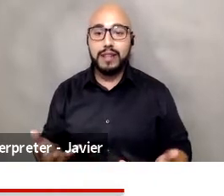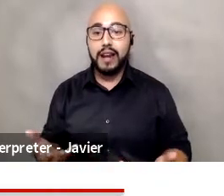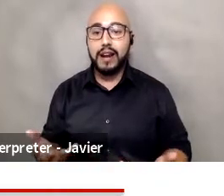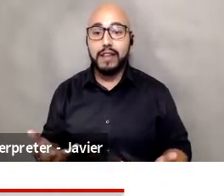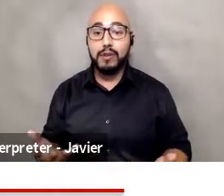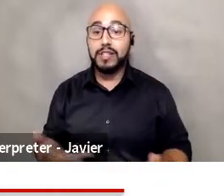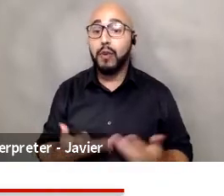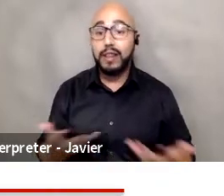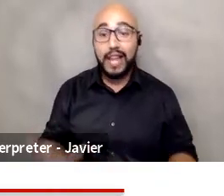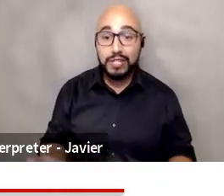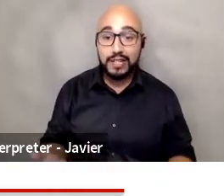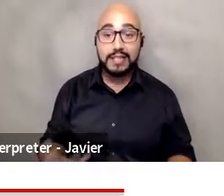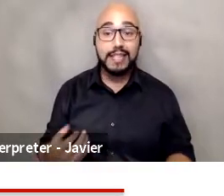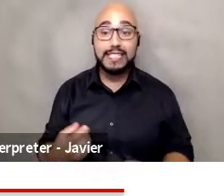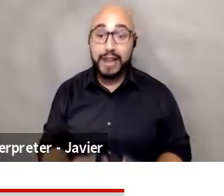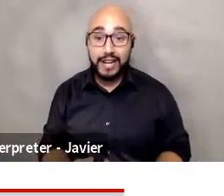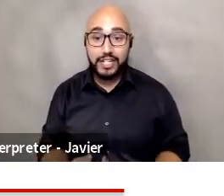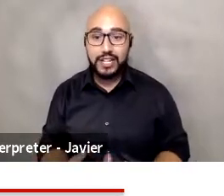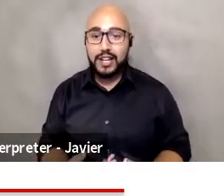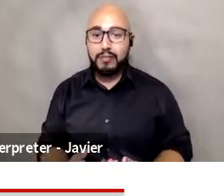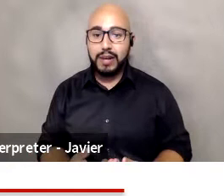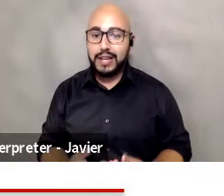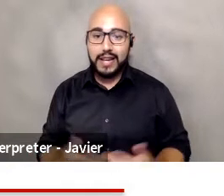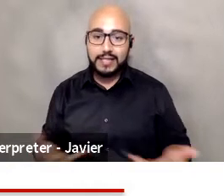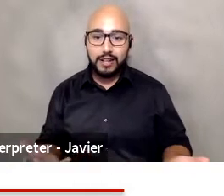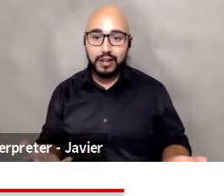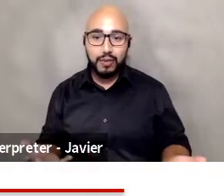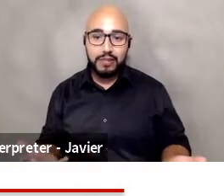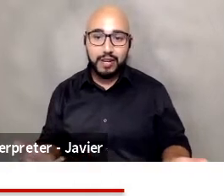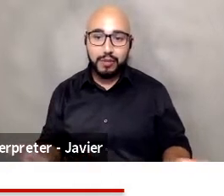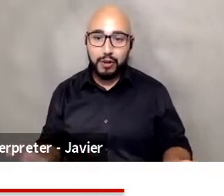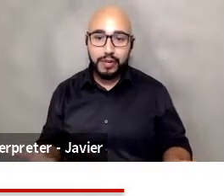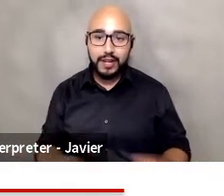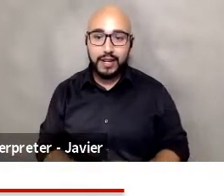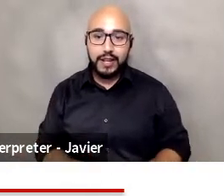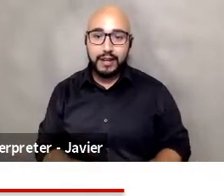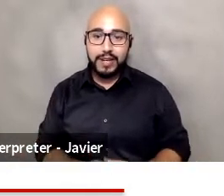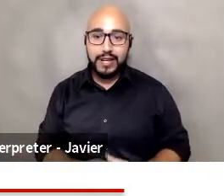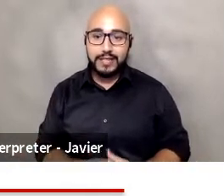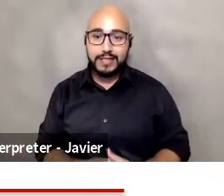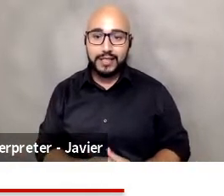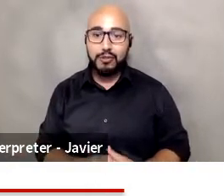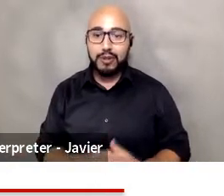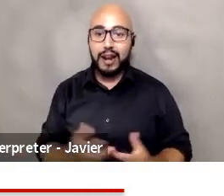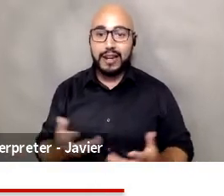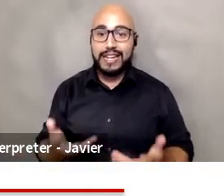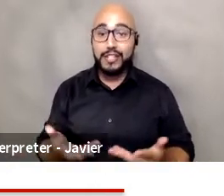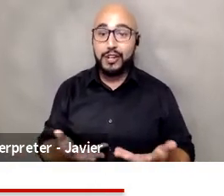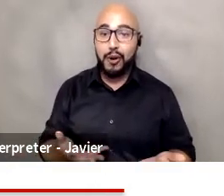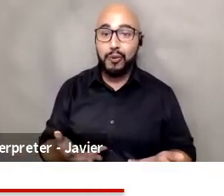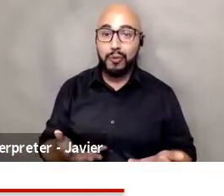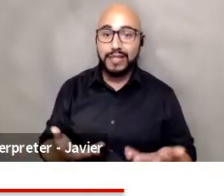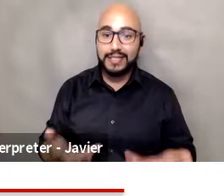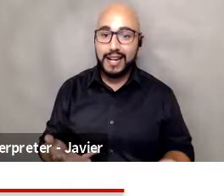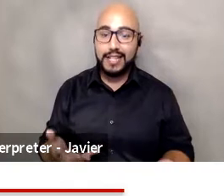would be there if it was a foreign language class like Spanish, but in ASL, it wouldn't be appropriate because you need